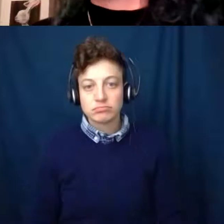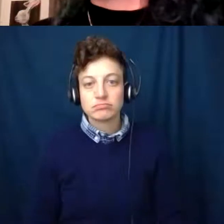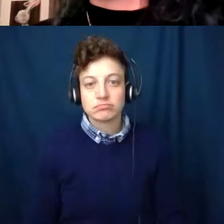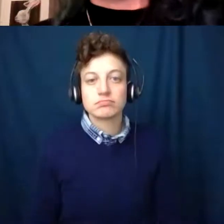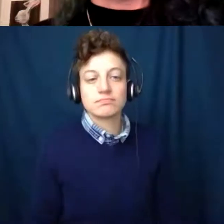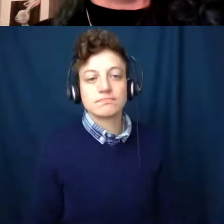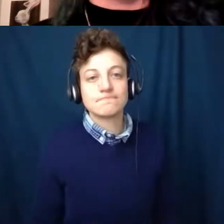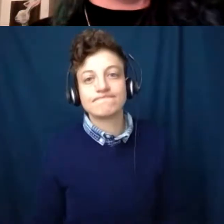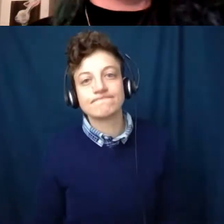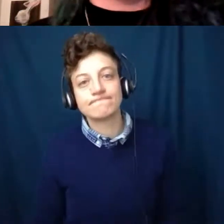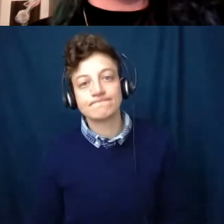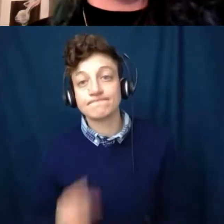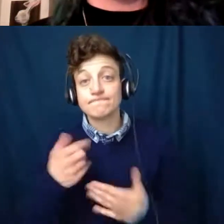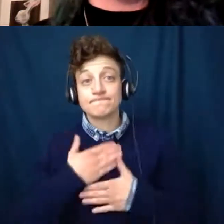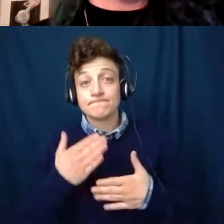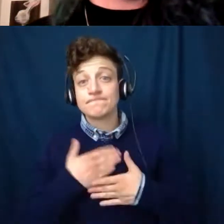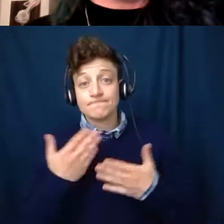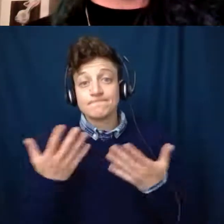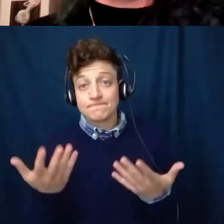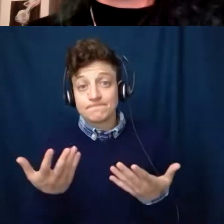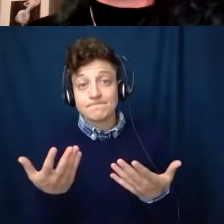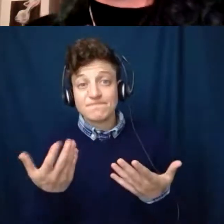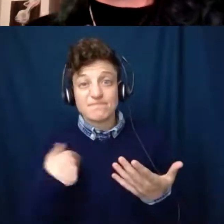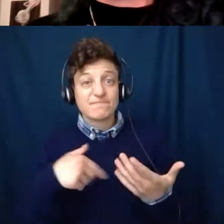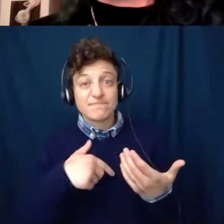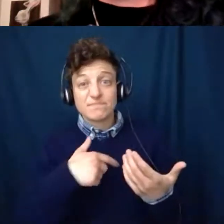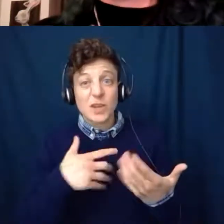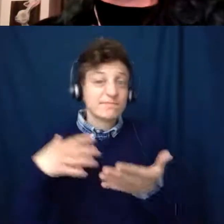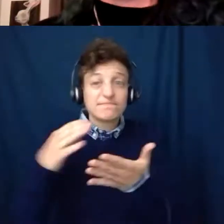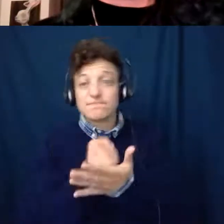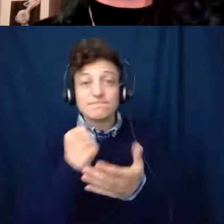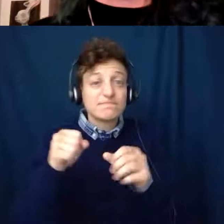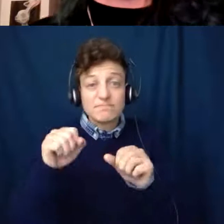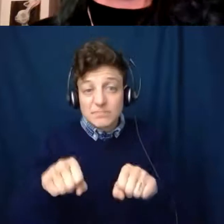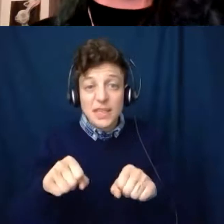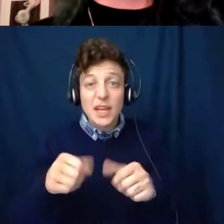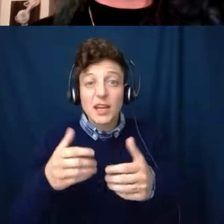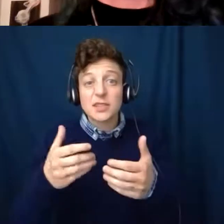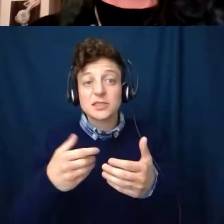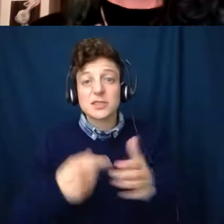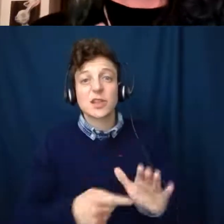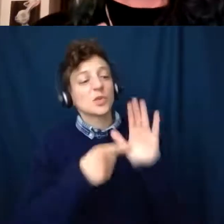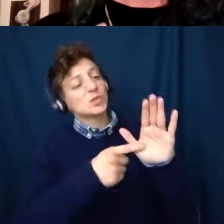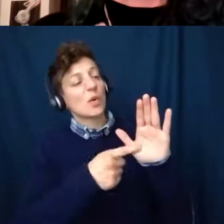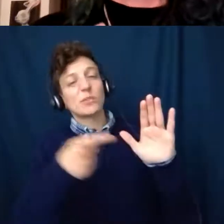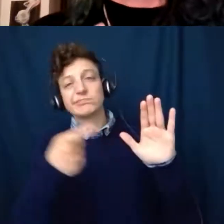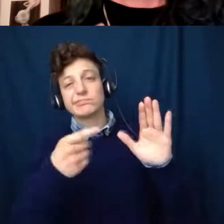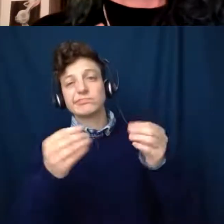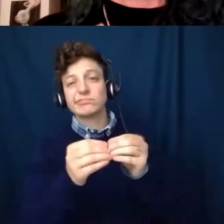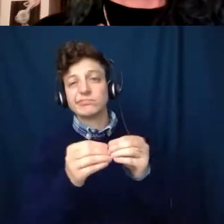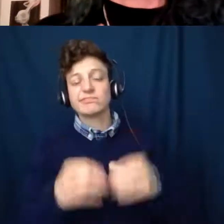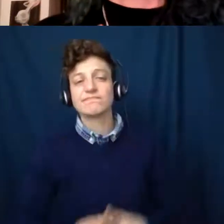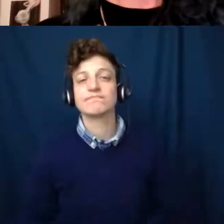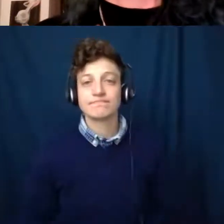so I'm very glad that we have this opportunity to kind of shine a little bit more light on it. Absolutely,